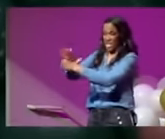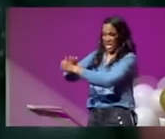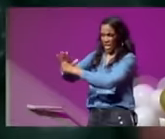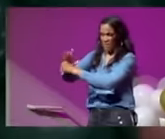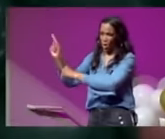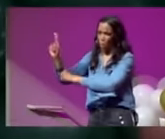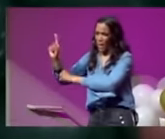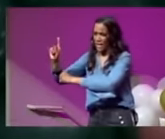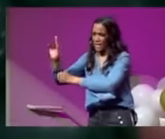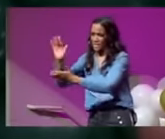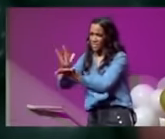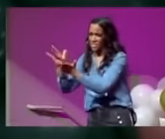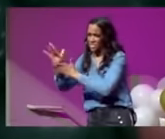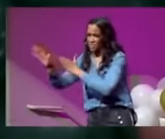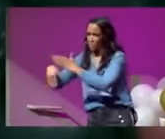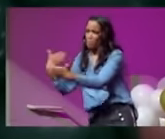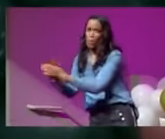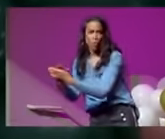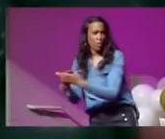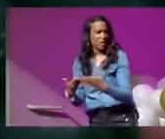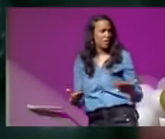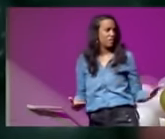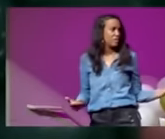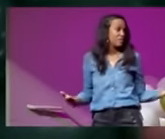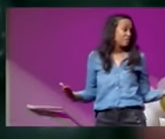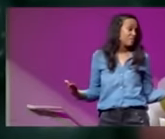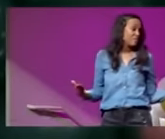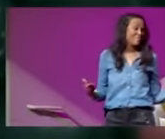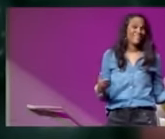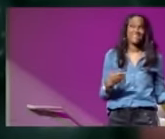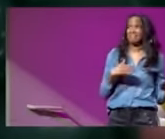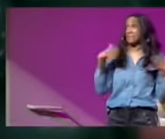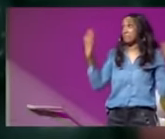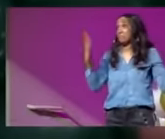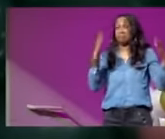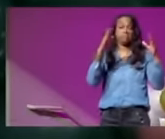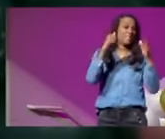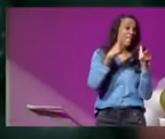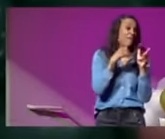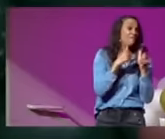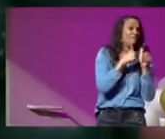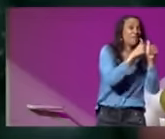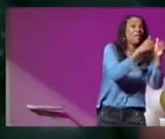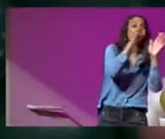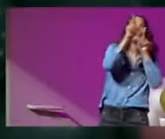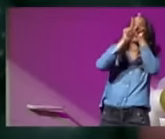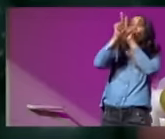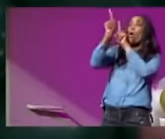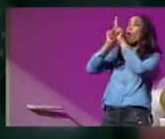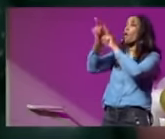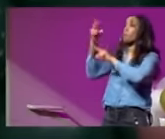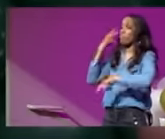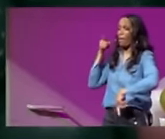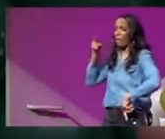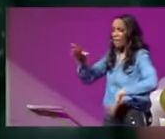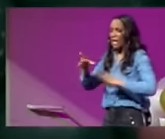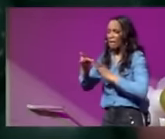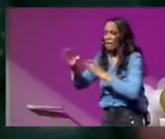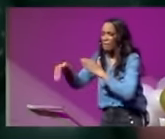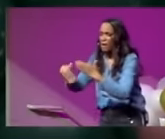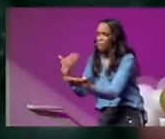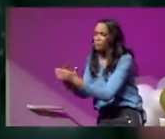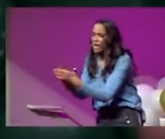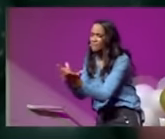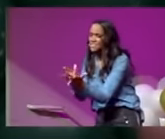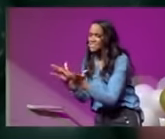these preachers were on payroll and not following God, because they knew where the Savior was to be born,